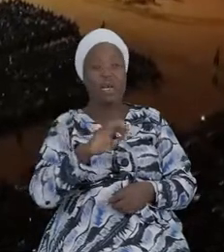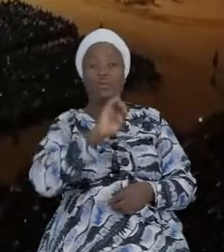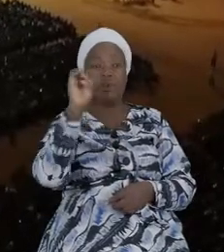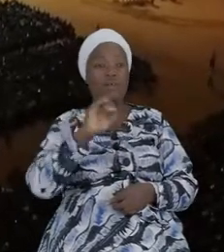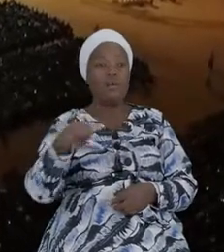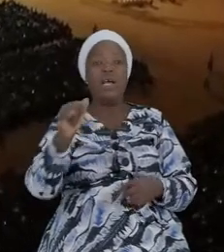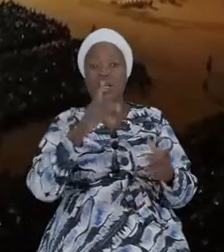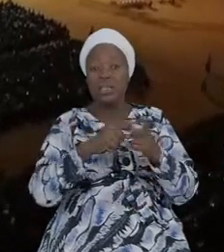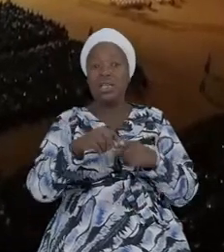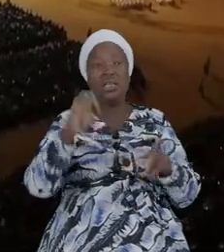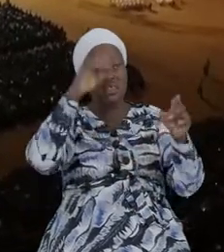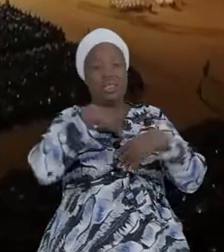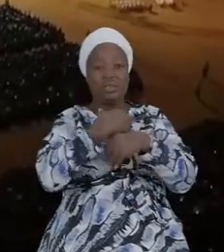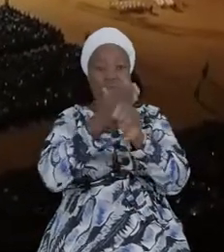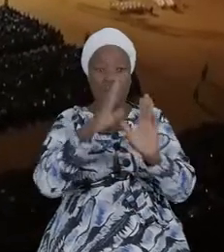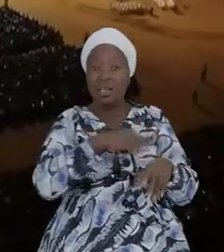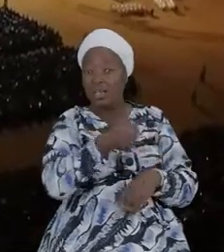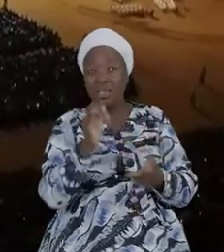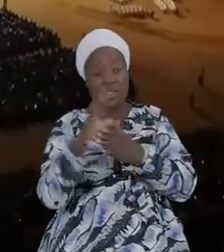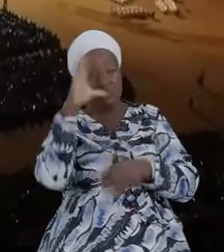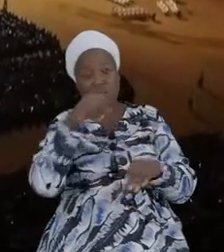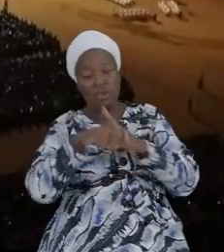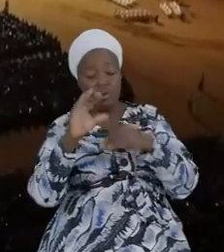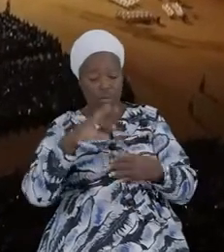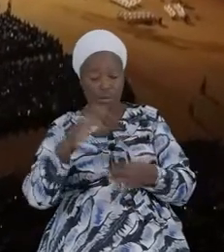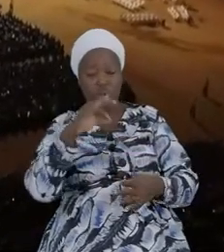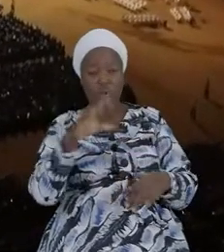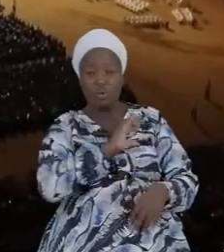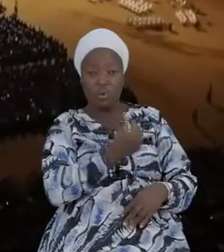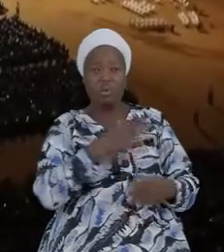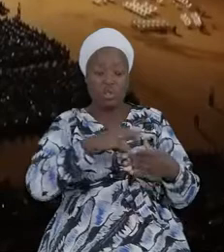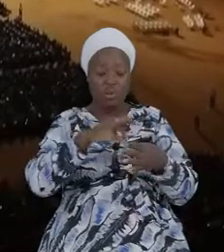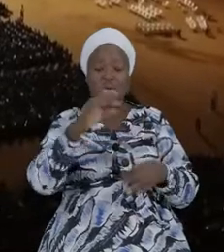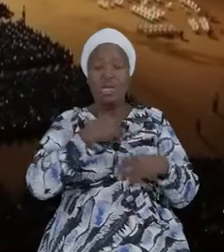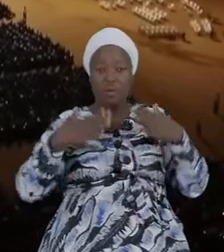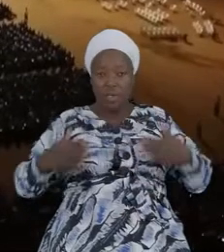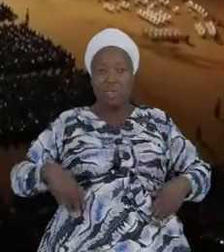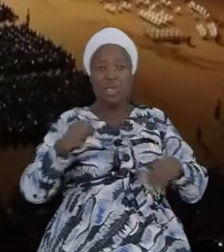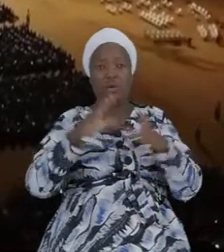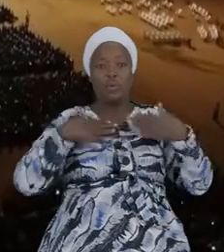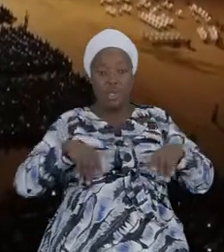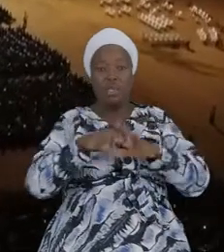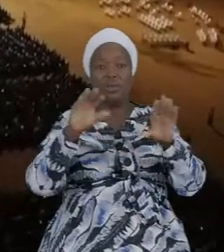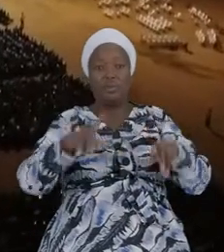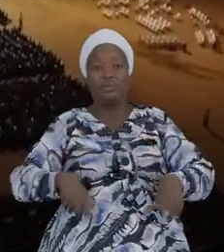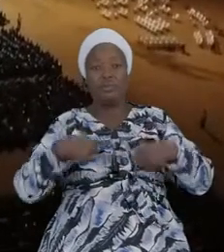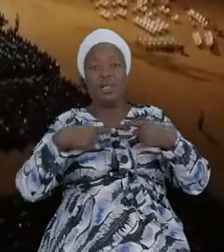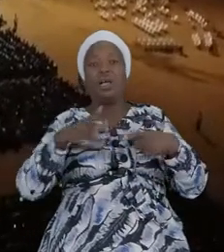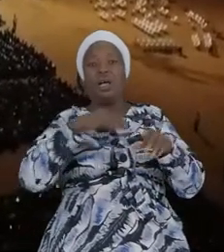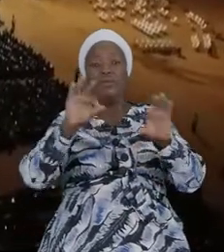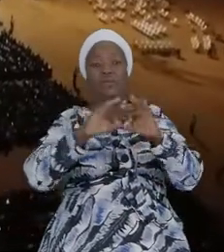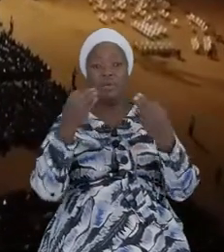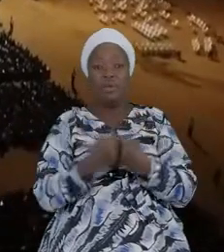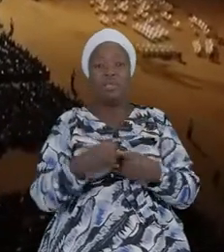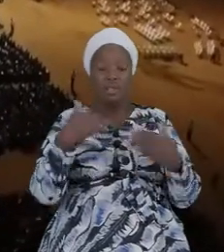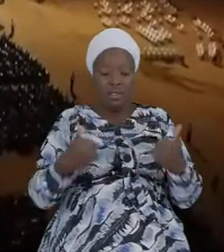Creator, and anything that is missing in your soul, in your spirit, in your body, in your life, in your family, tonight, a new